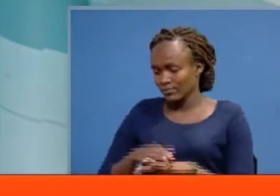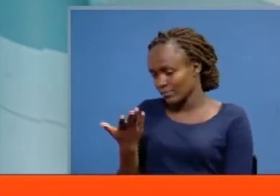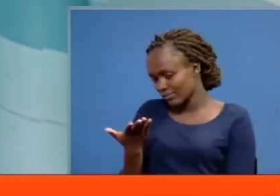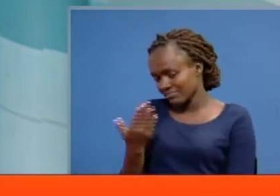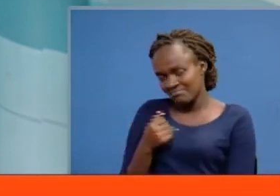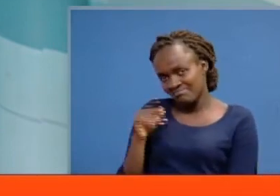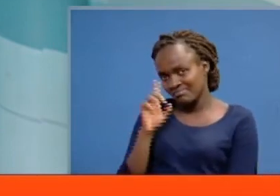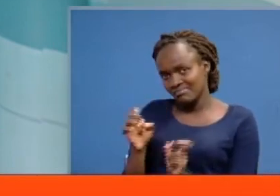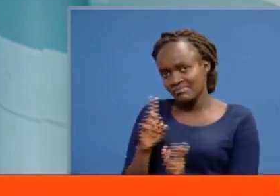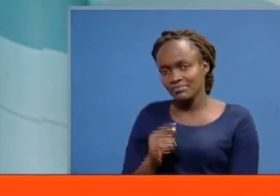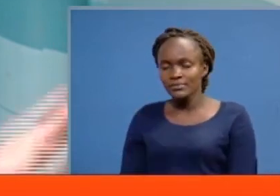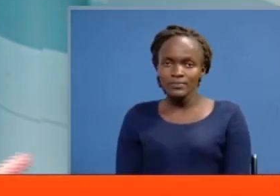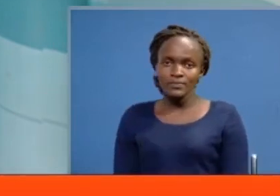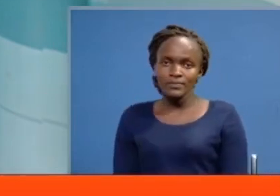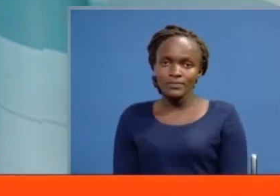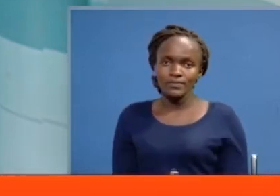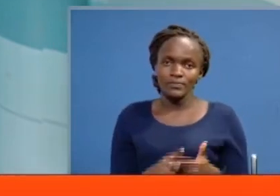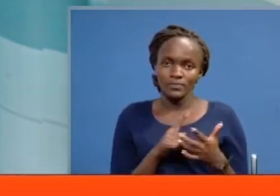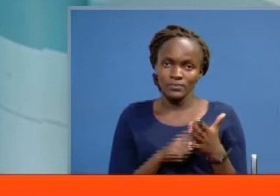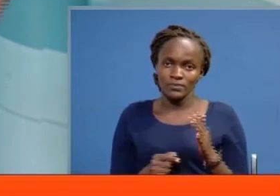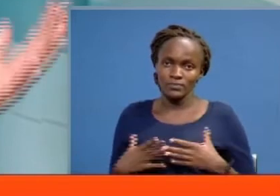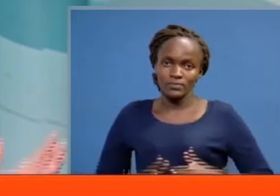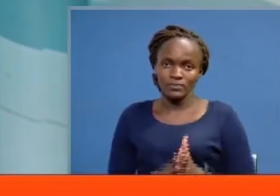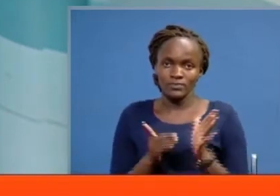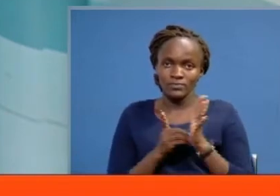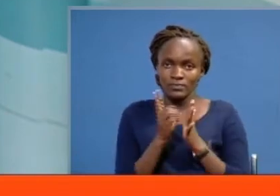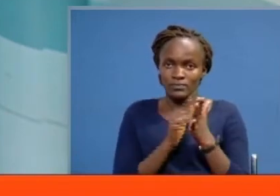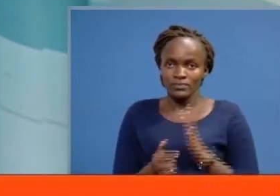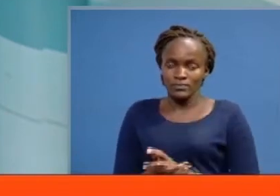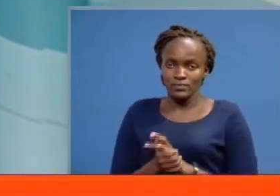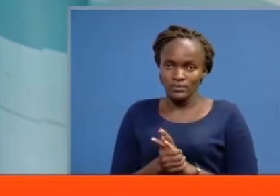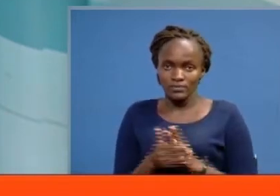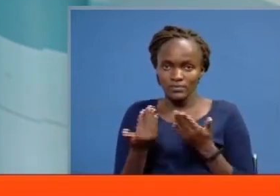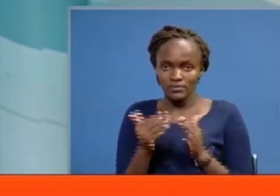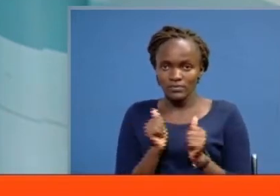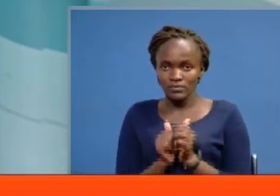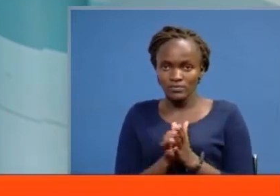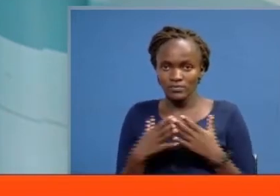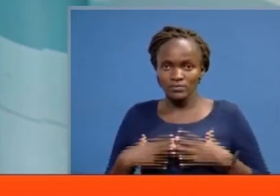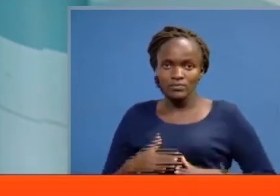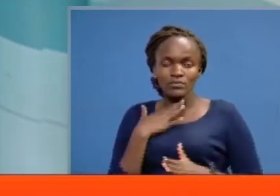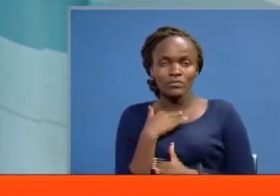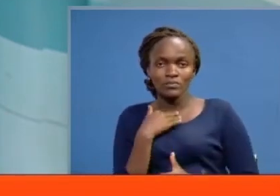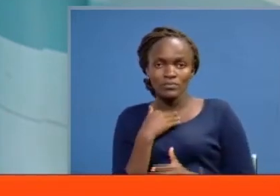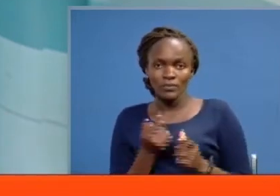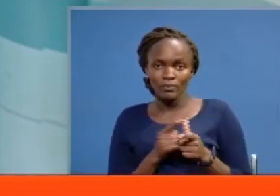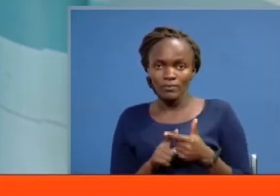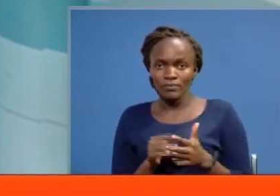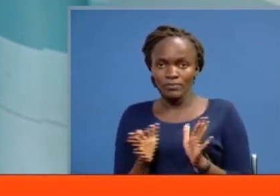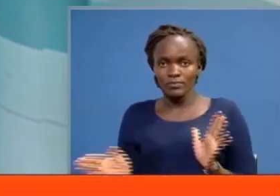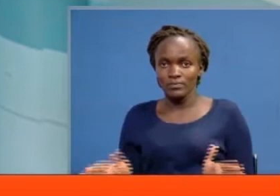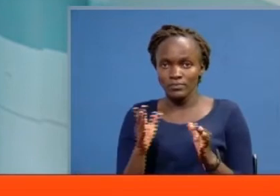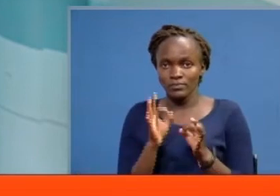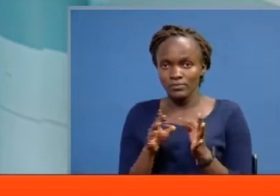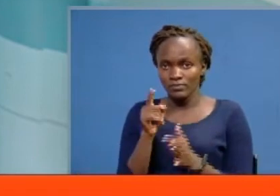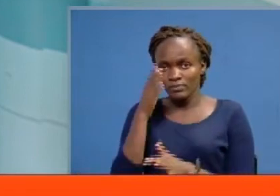content? But then with time, you realize these people developed into brands that even corporates seek. So what I would encourage people is that if you